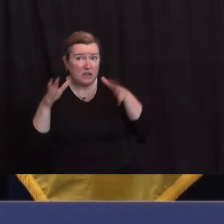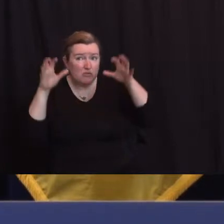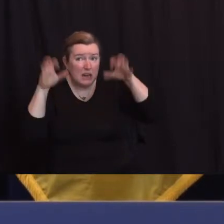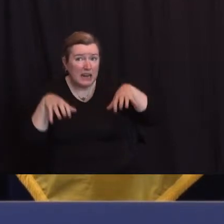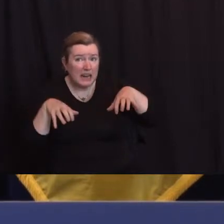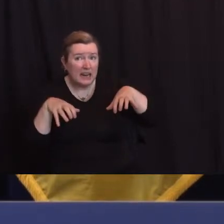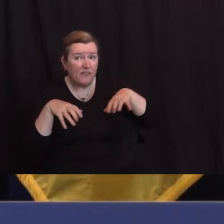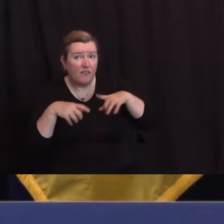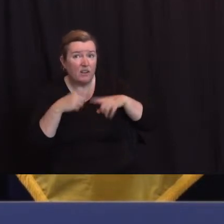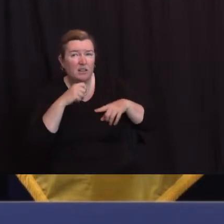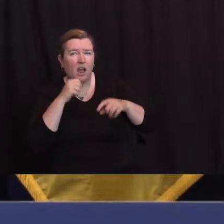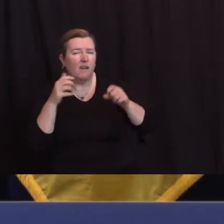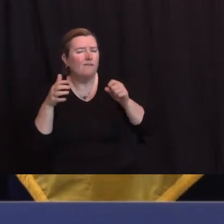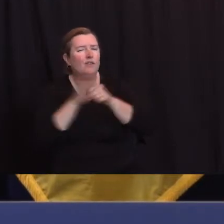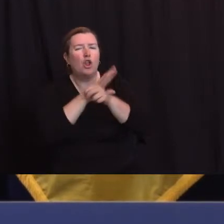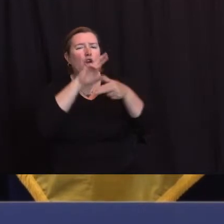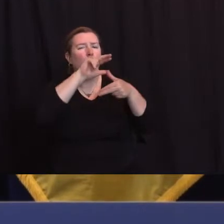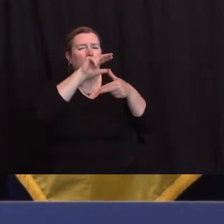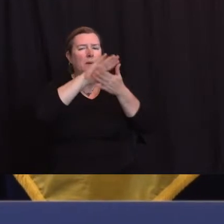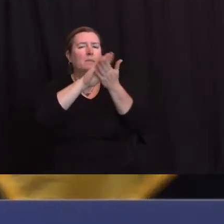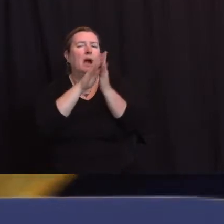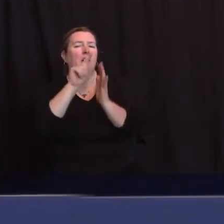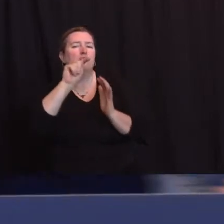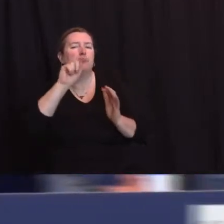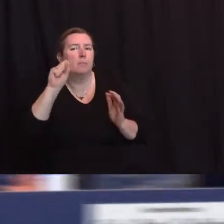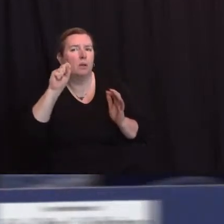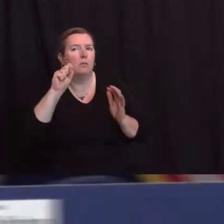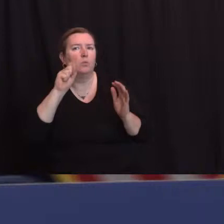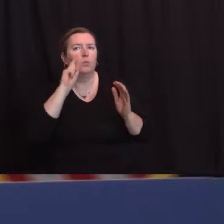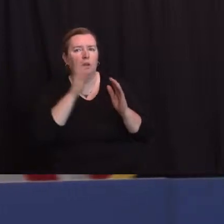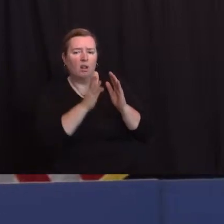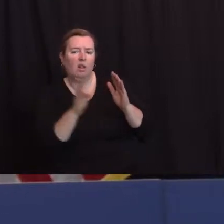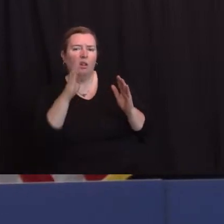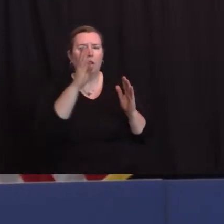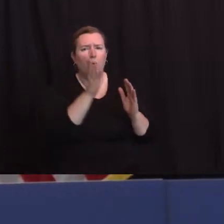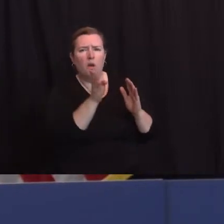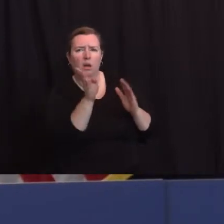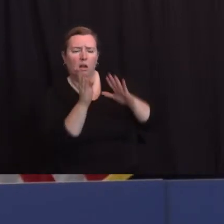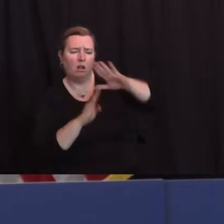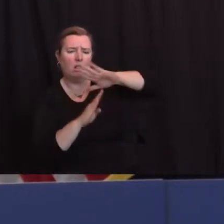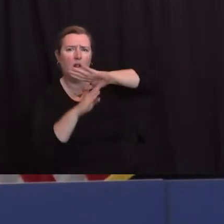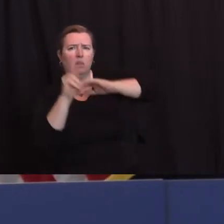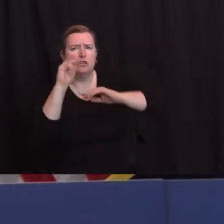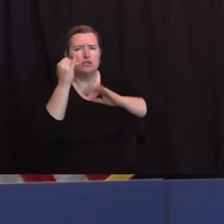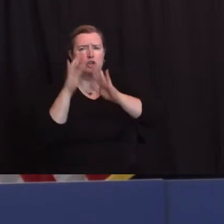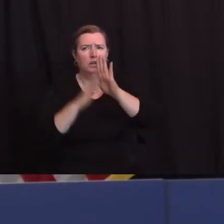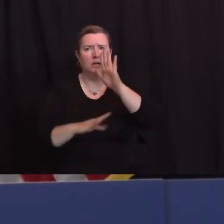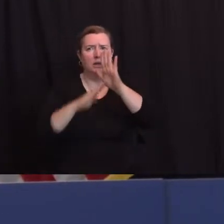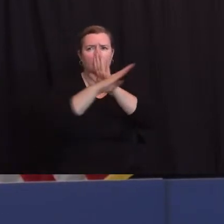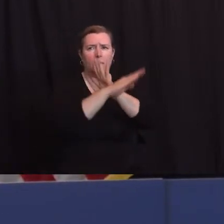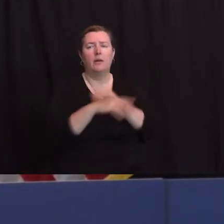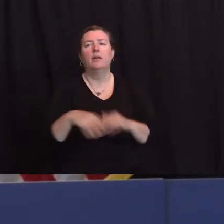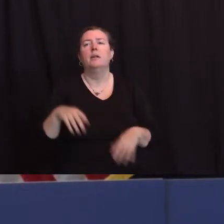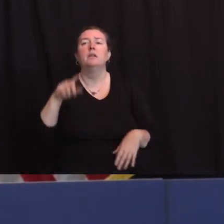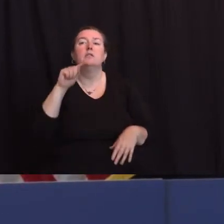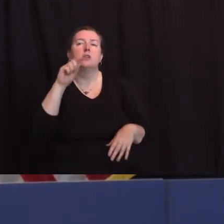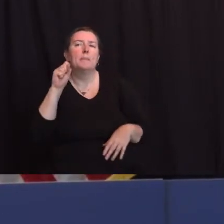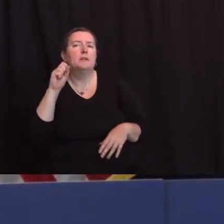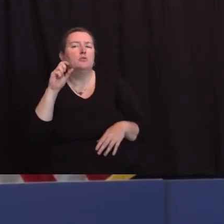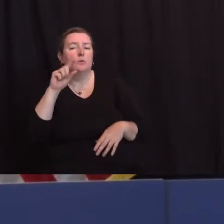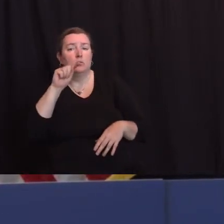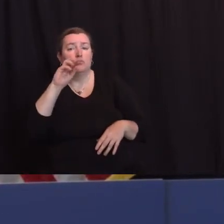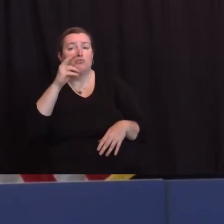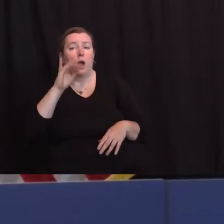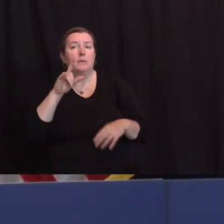not a direct shot. Right before I came in, there was some indication that that storm was tracking a little bit westward, but